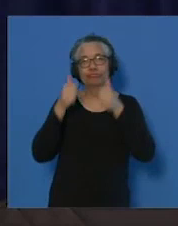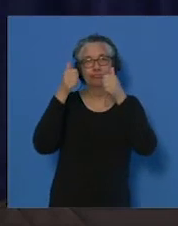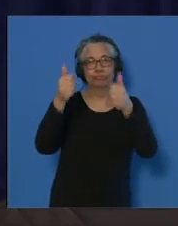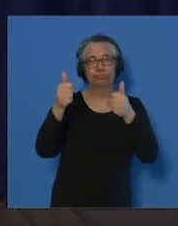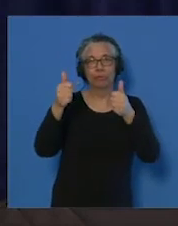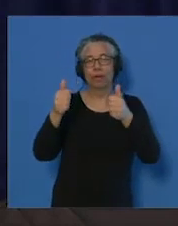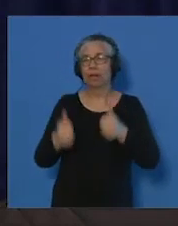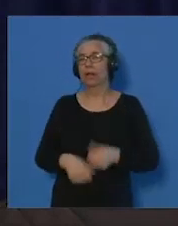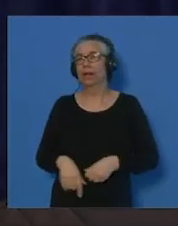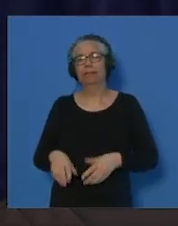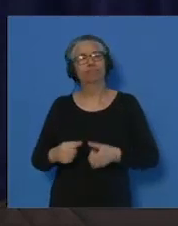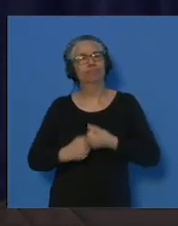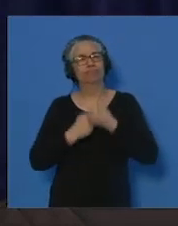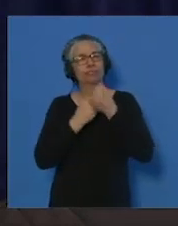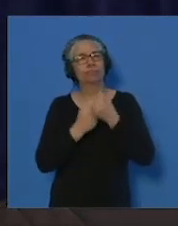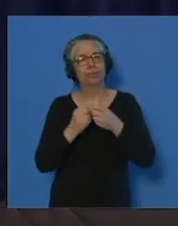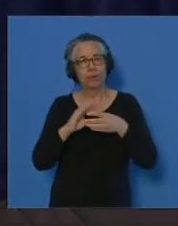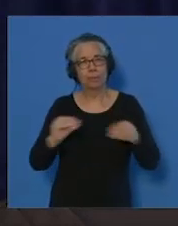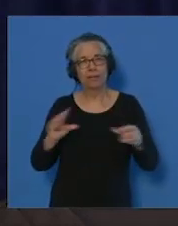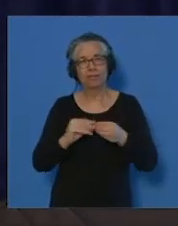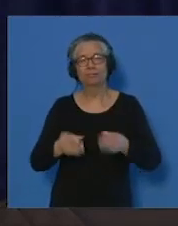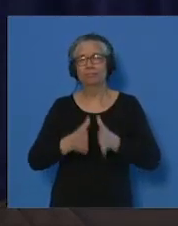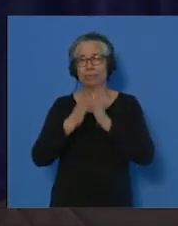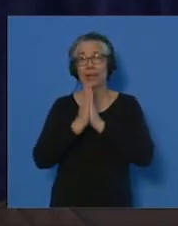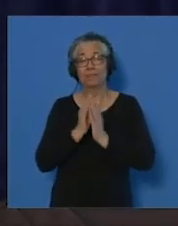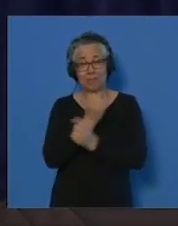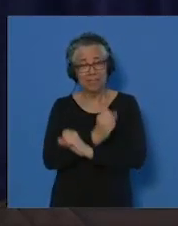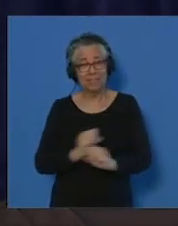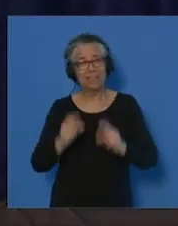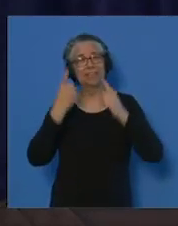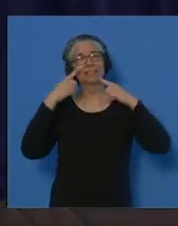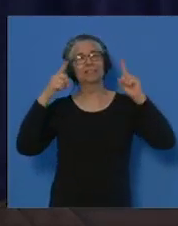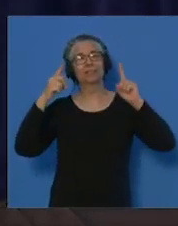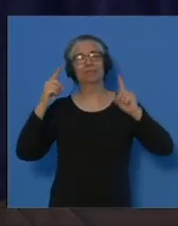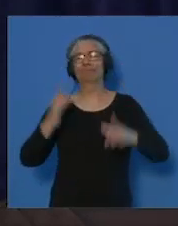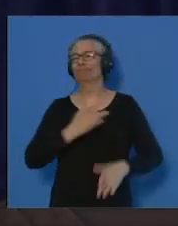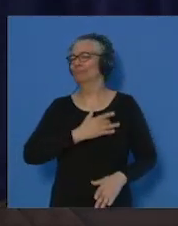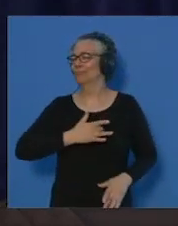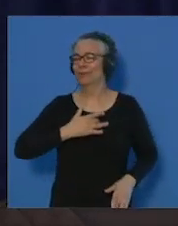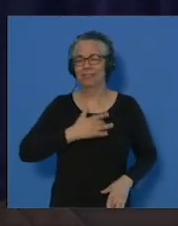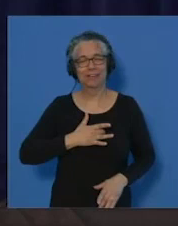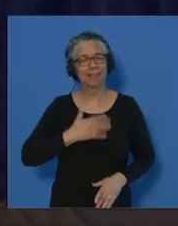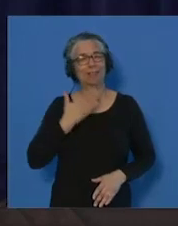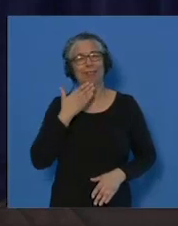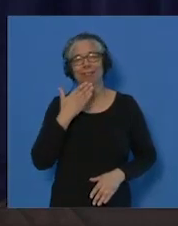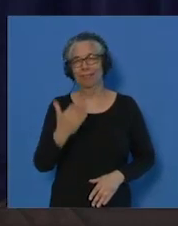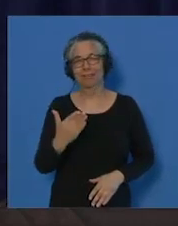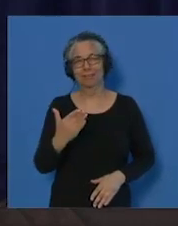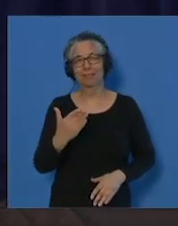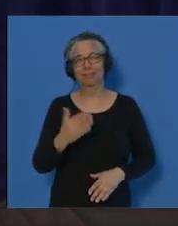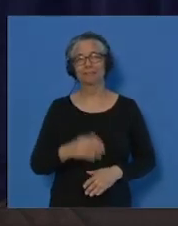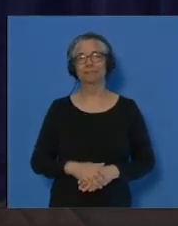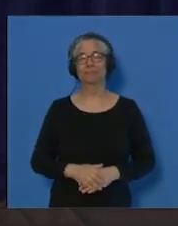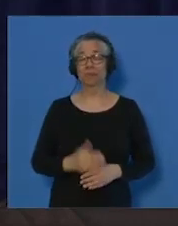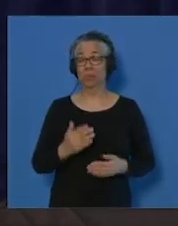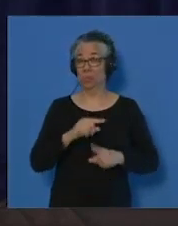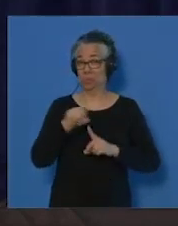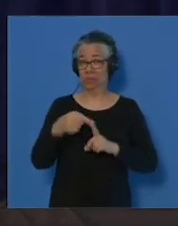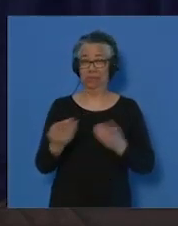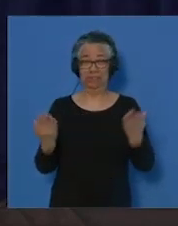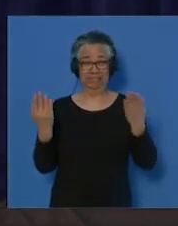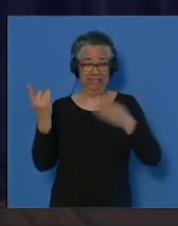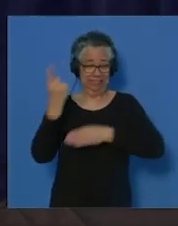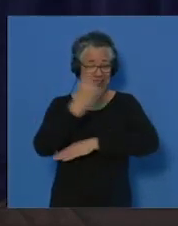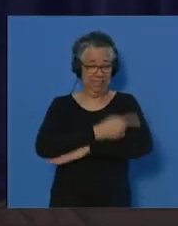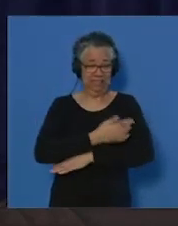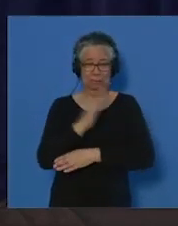encouragement, and prayers for our safety and success are truly appreciated. When the days seem darkest,